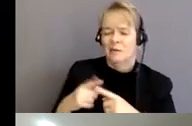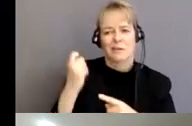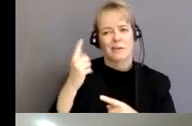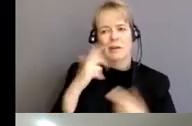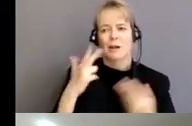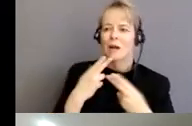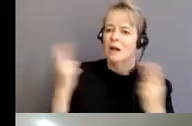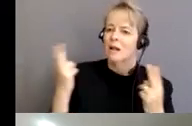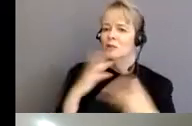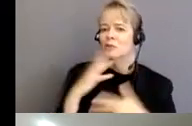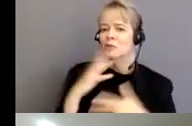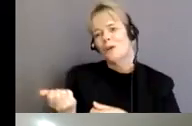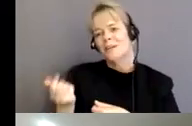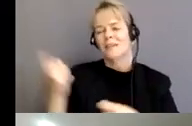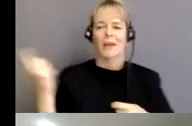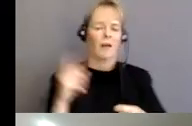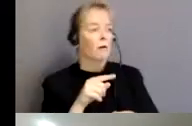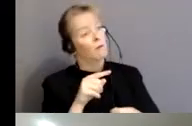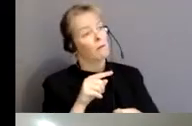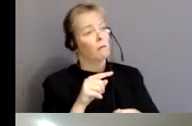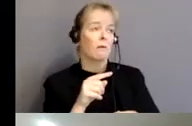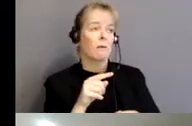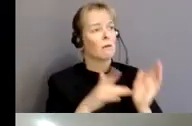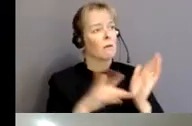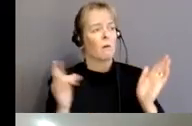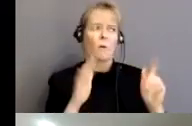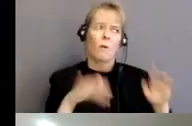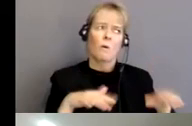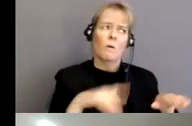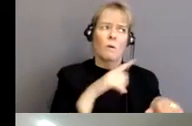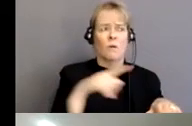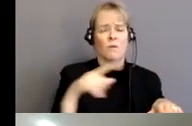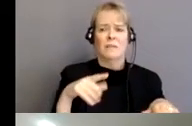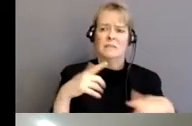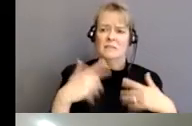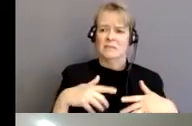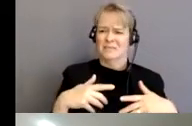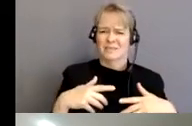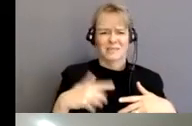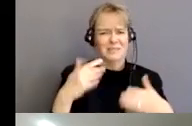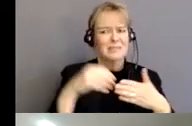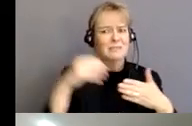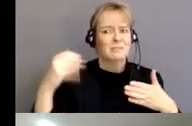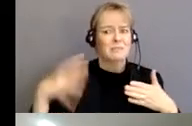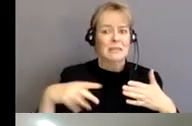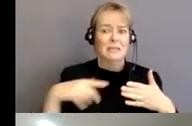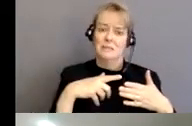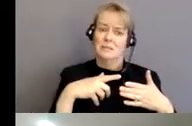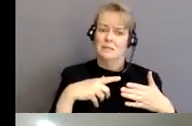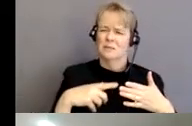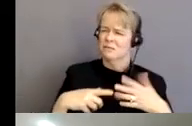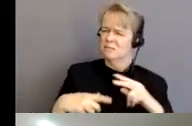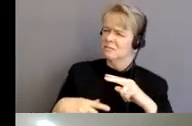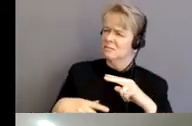then they get taken advantage of by saying, something's going to cost 4 times as much or 10 times as much. They're just